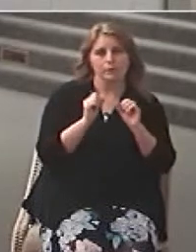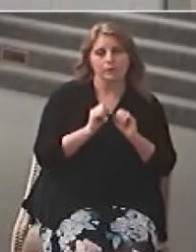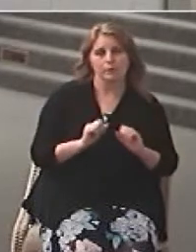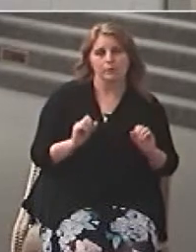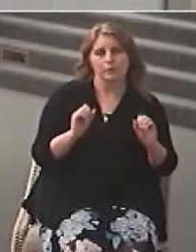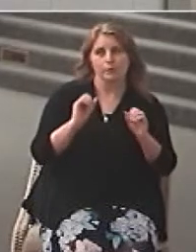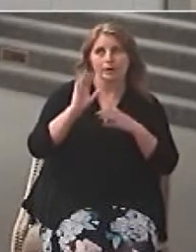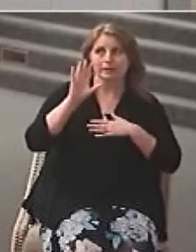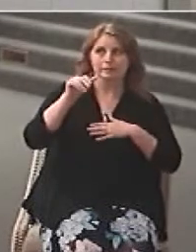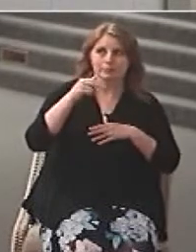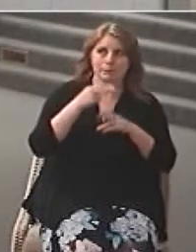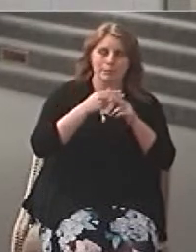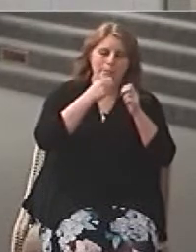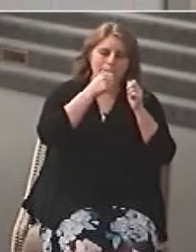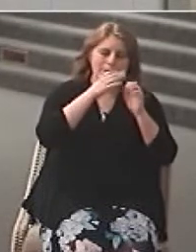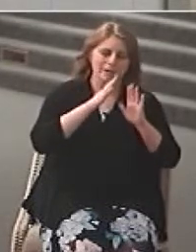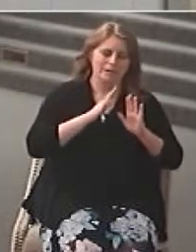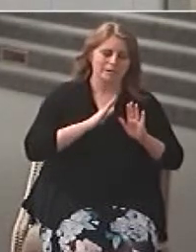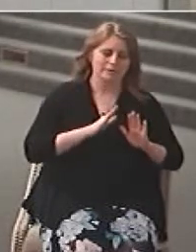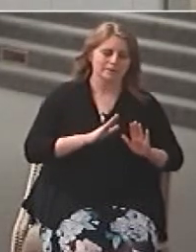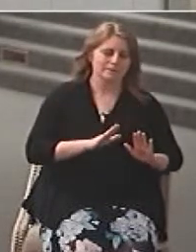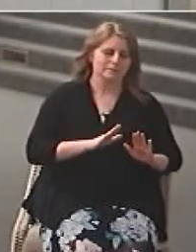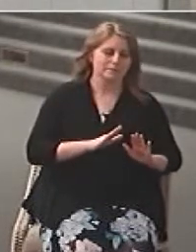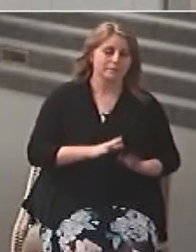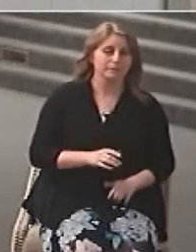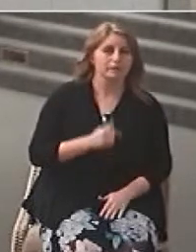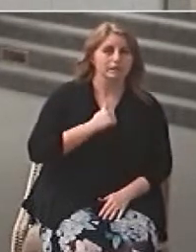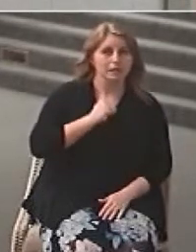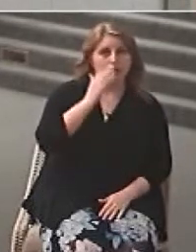His name. I'll never